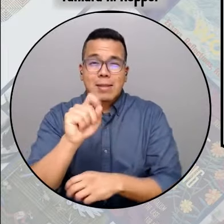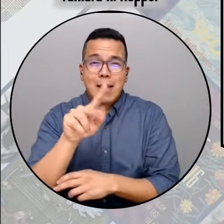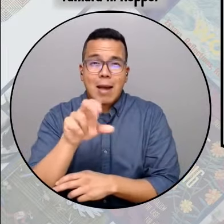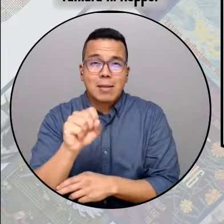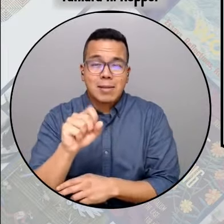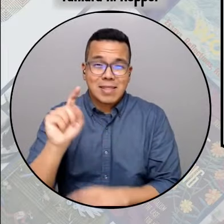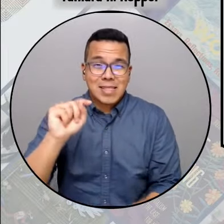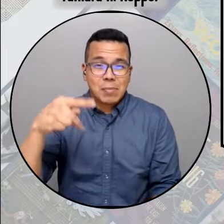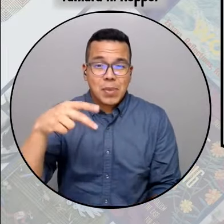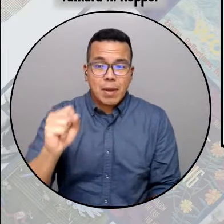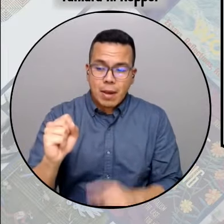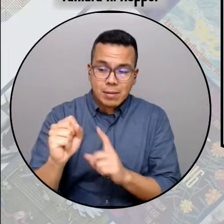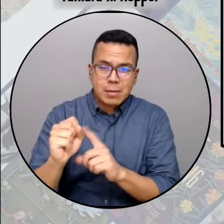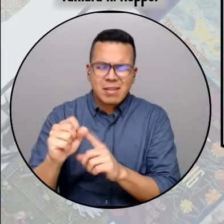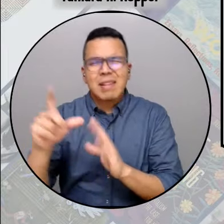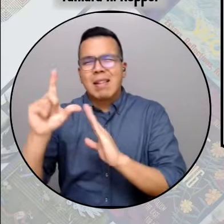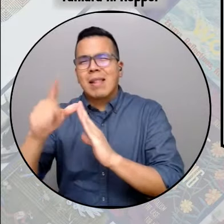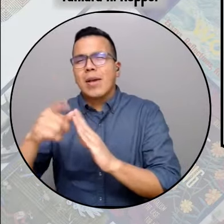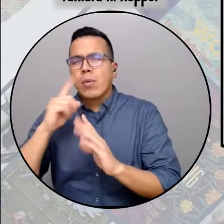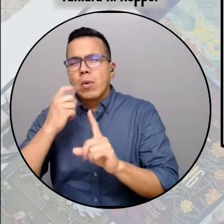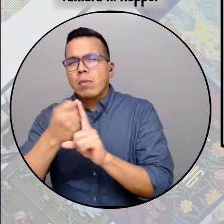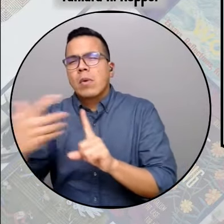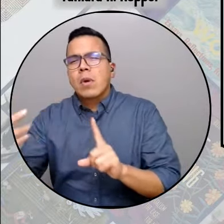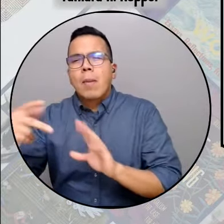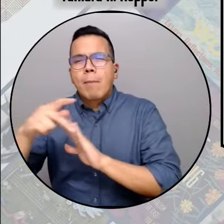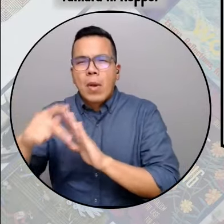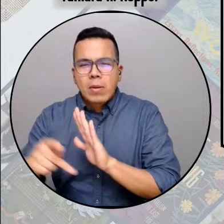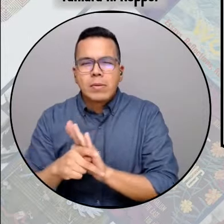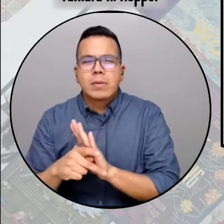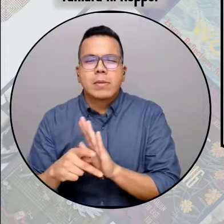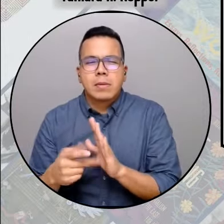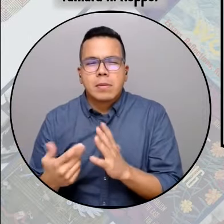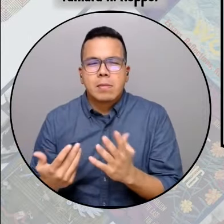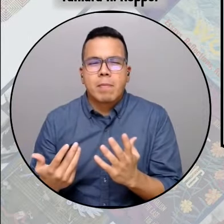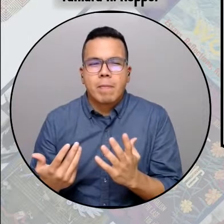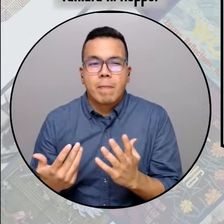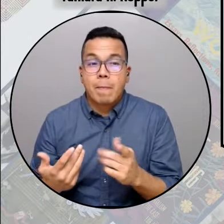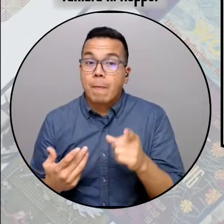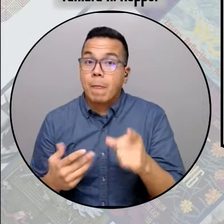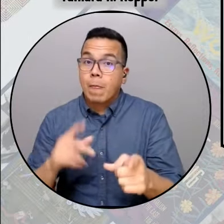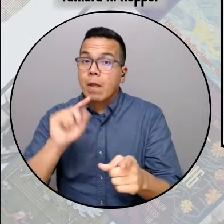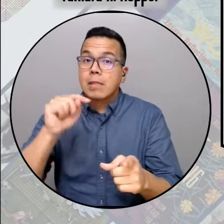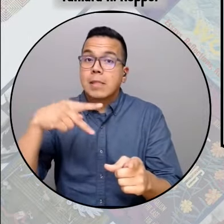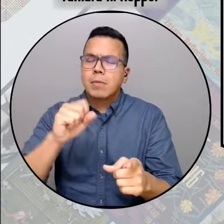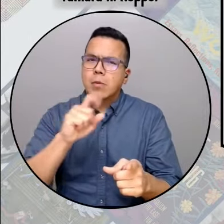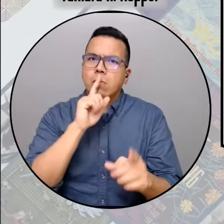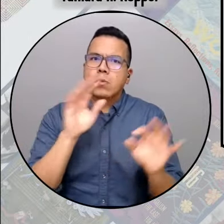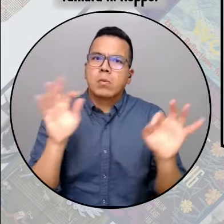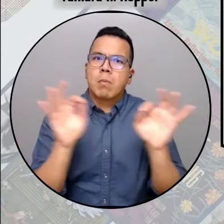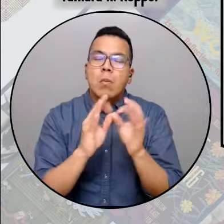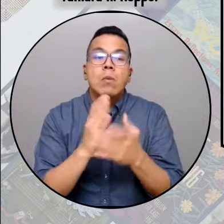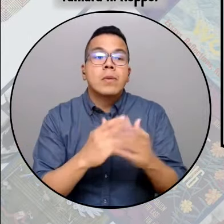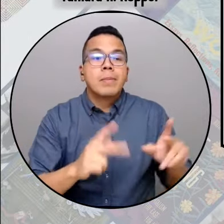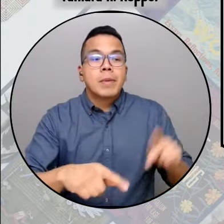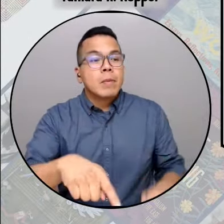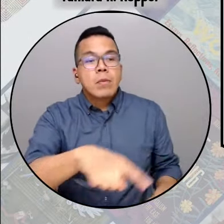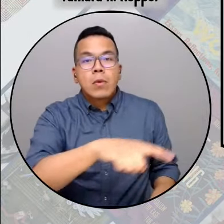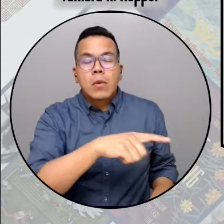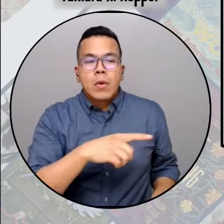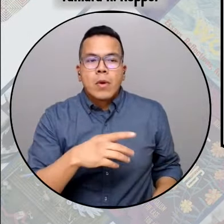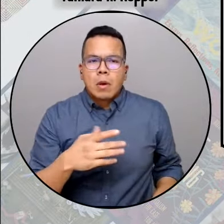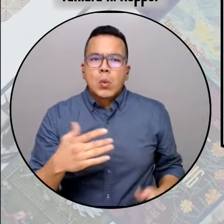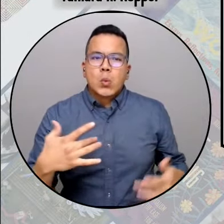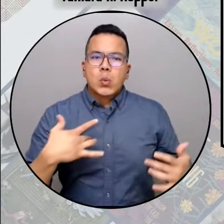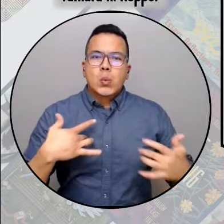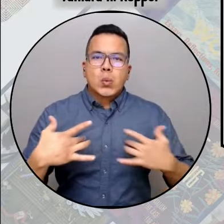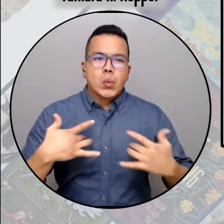we look at later policies. And this is something that is very important for thinking about people who are concerned